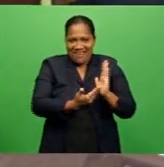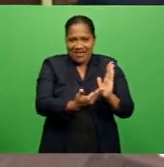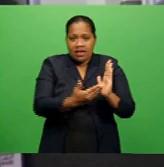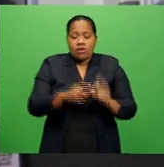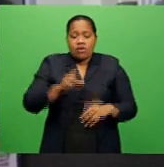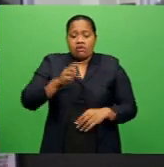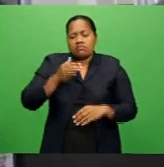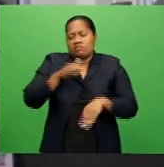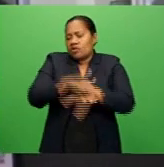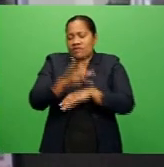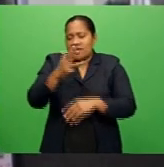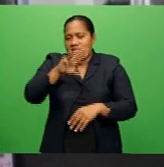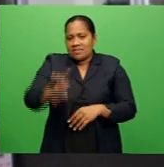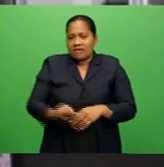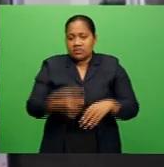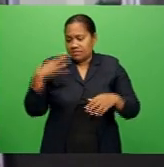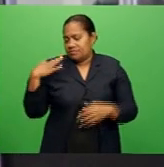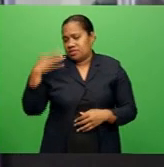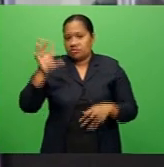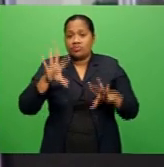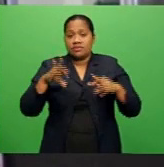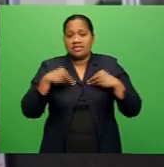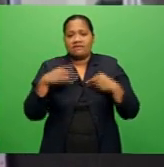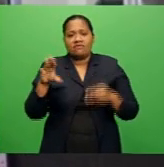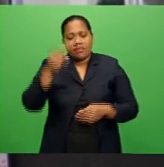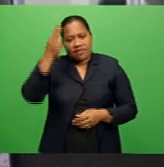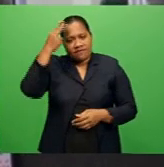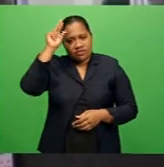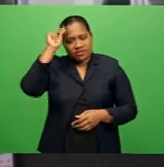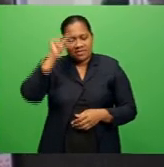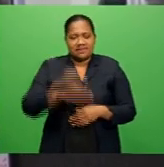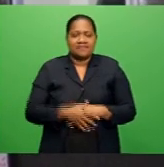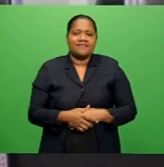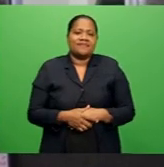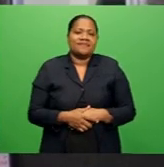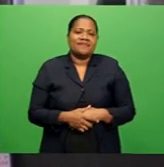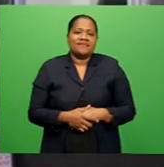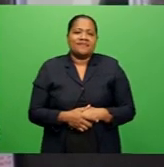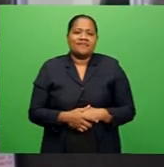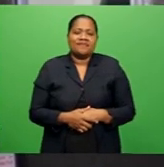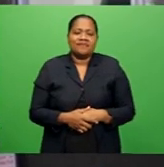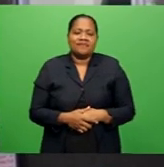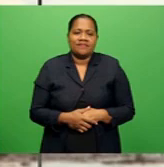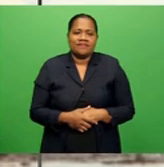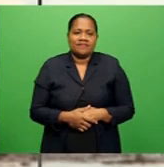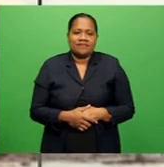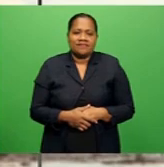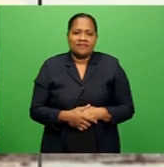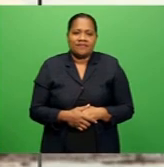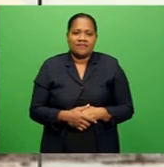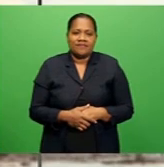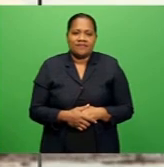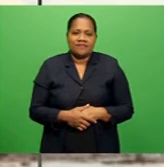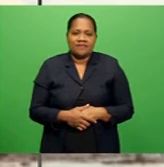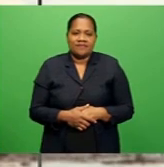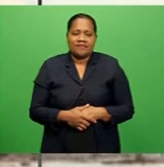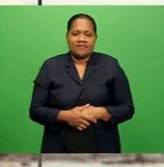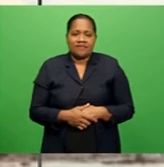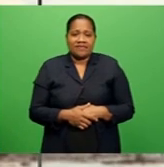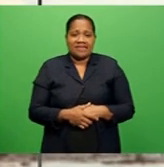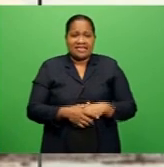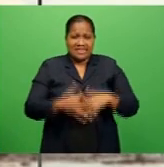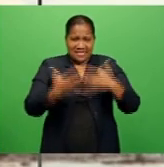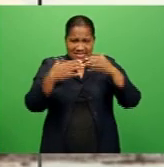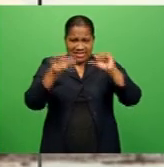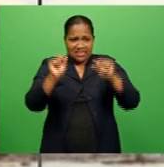applications having been received from Fijians. Chosayena Nunga, FBC News. Success doesn't